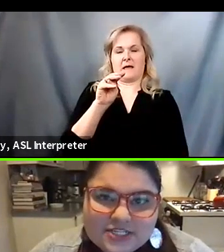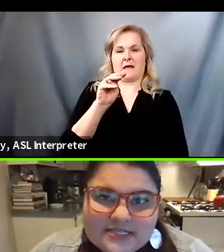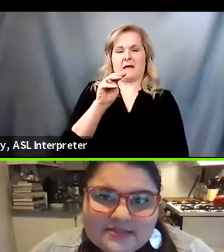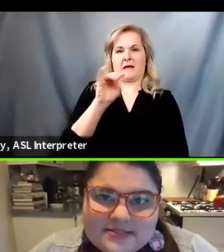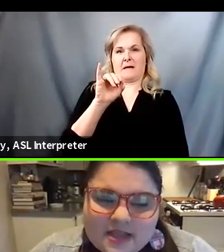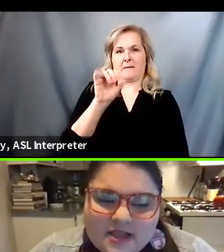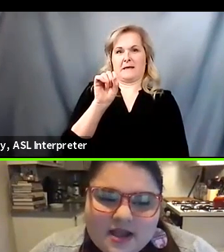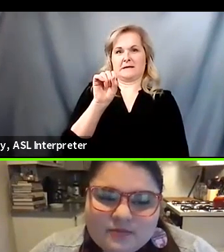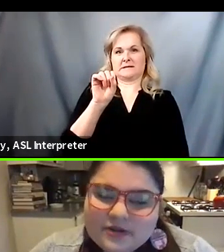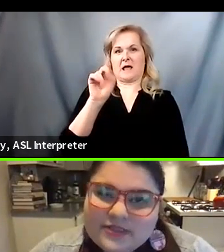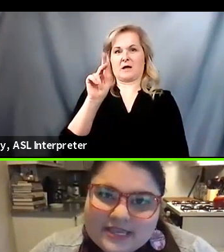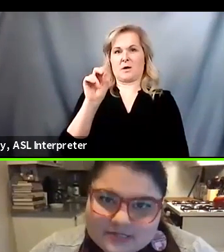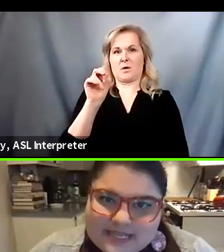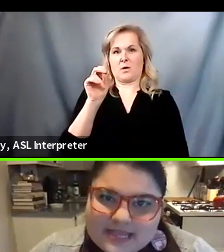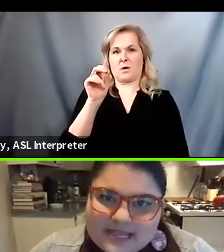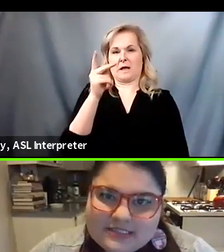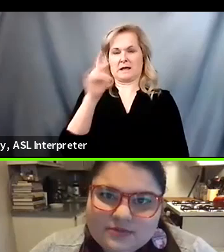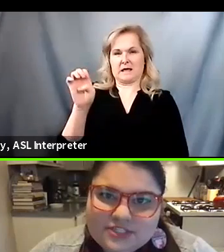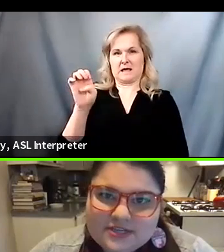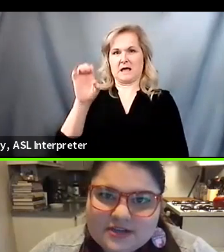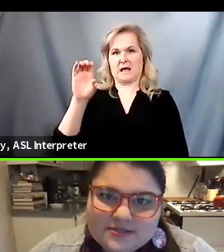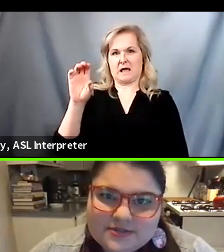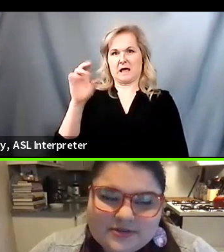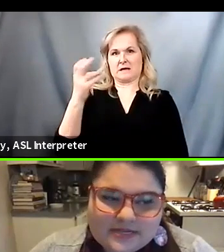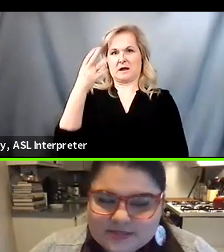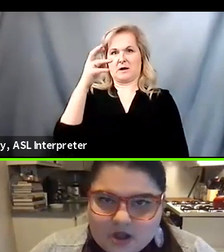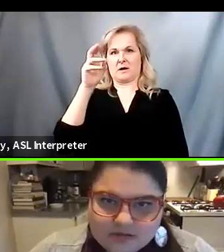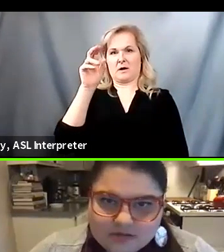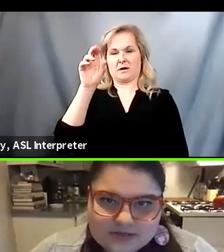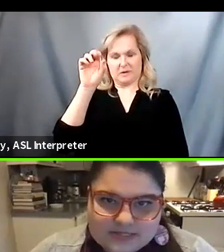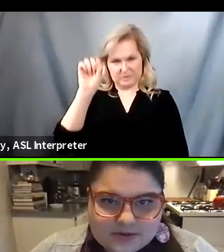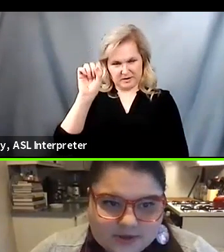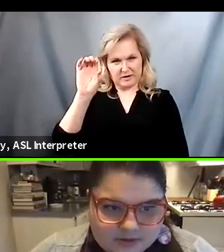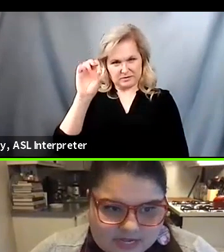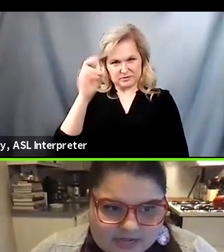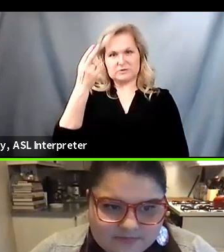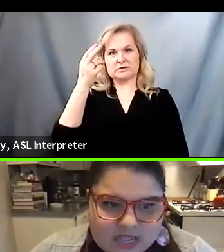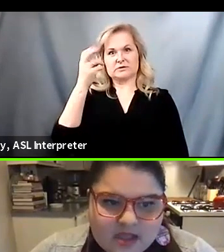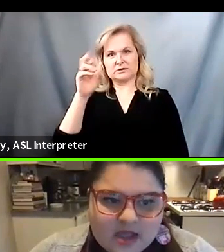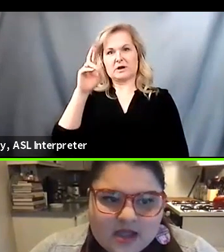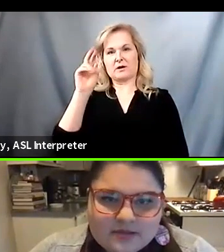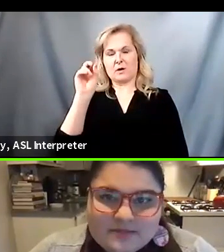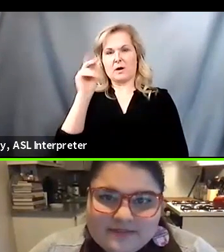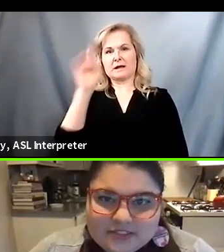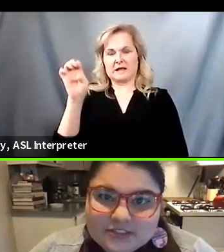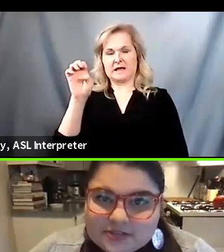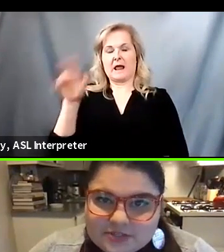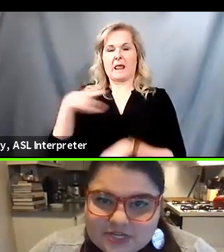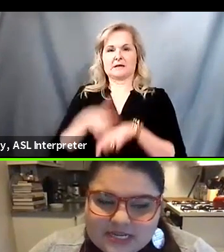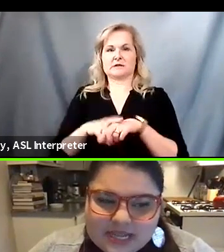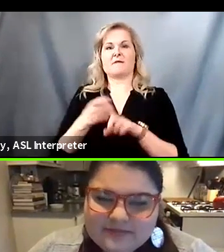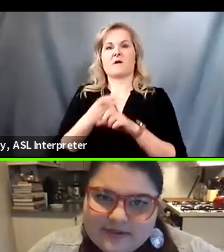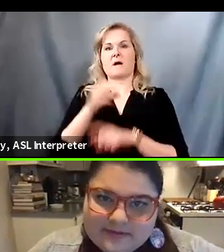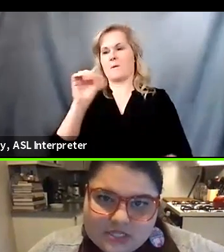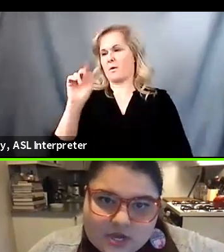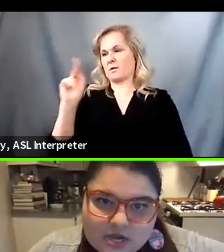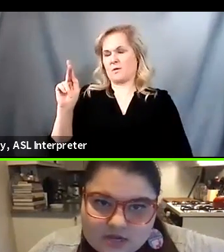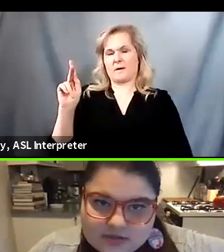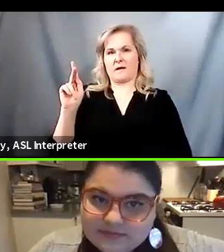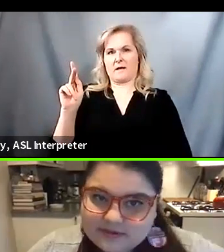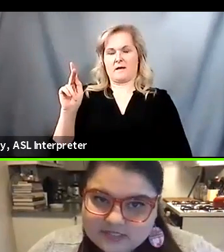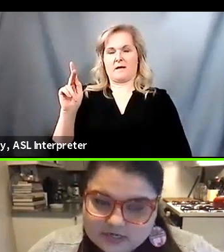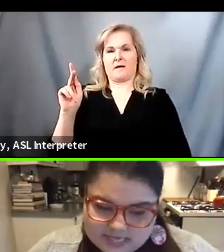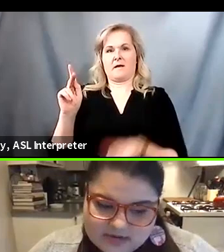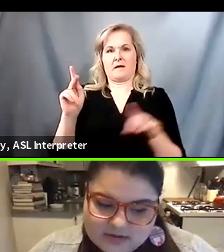Osage Nations, where they intersect, which is also known as so-called Tulsa, Oklahoma. My physical description, I have very